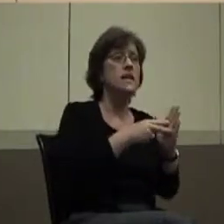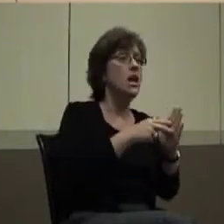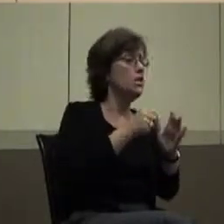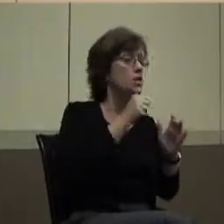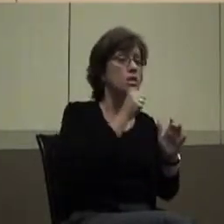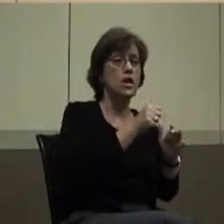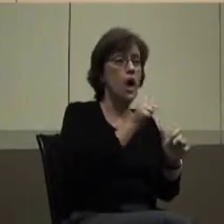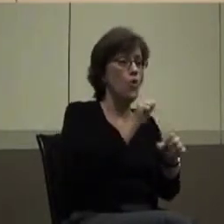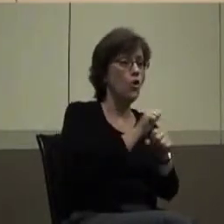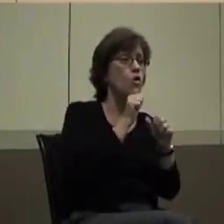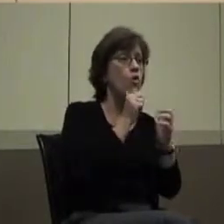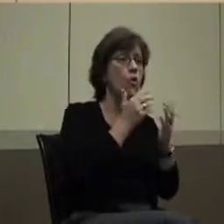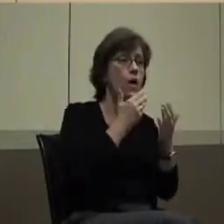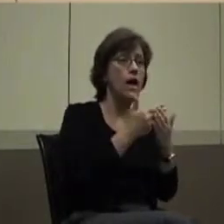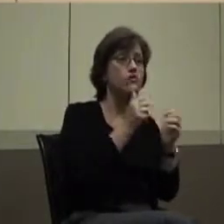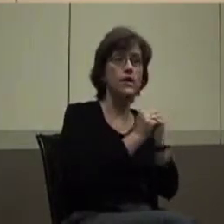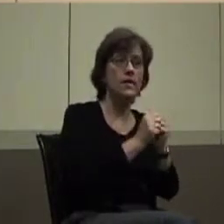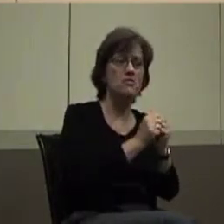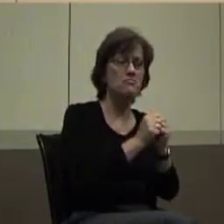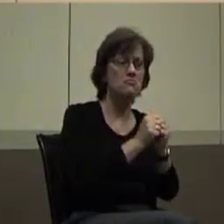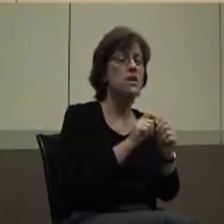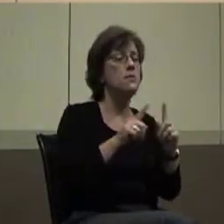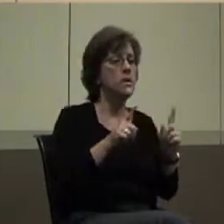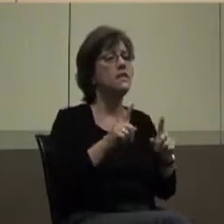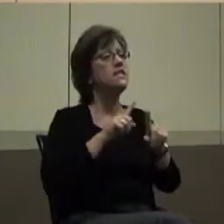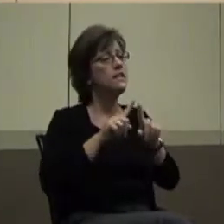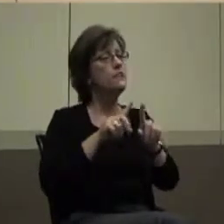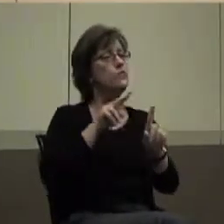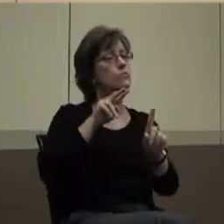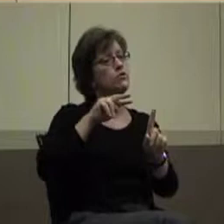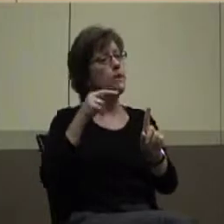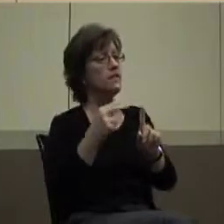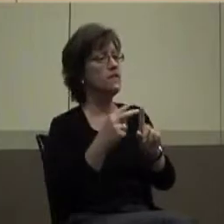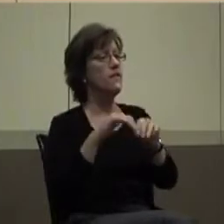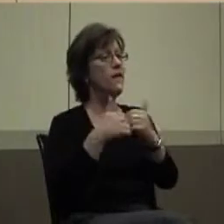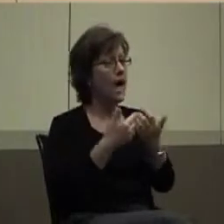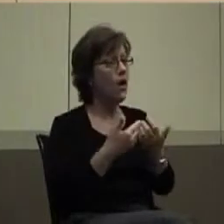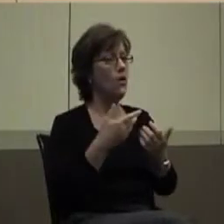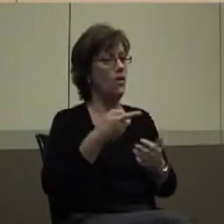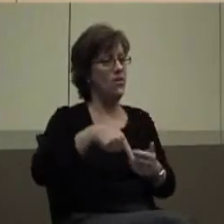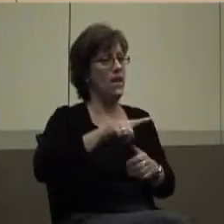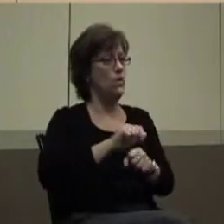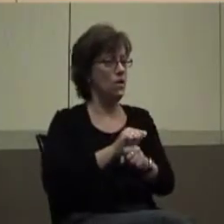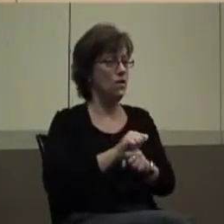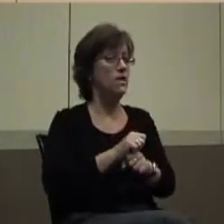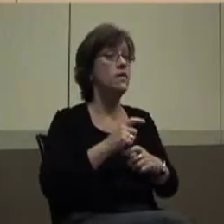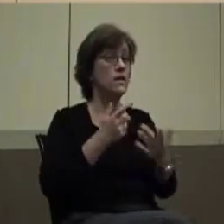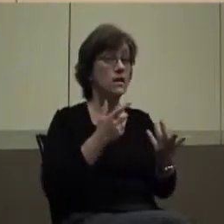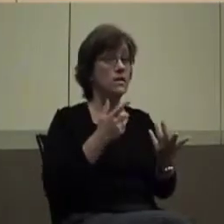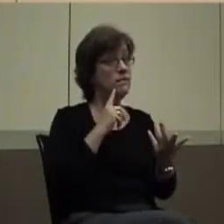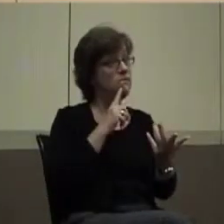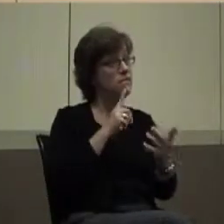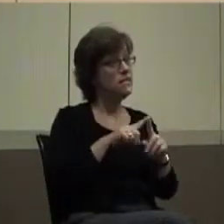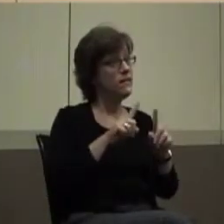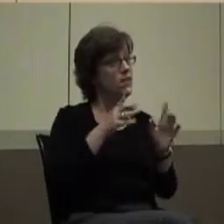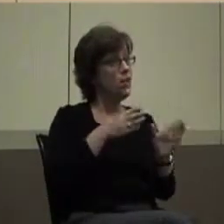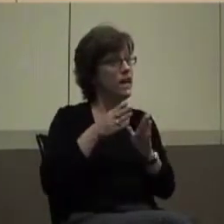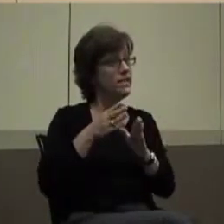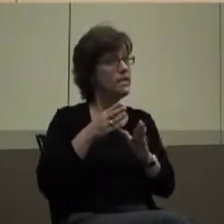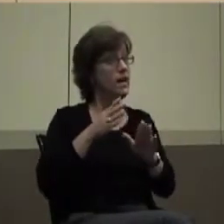well together, but it's just they have different ways of looking at how they work. Do those different ways of looking at how we